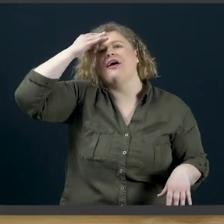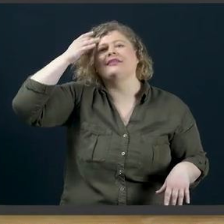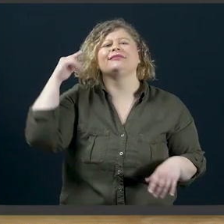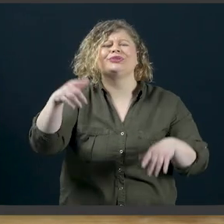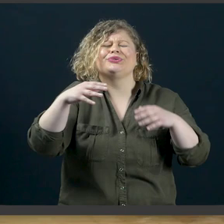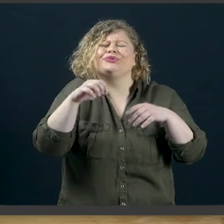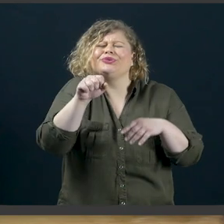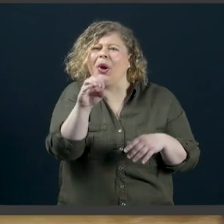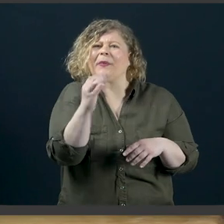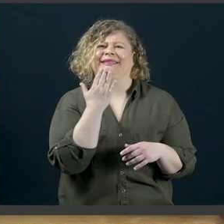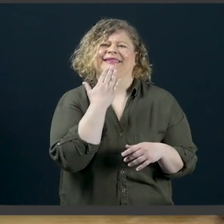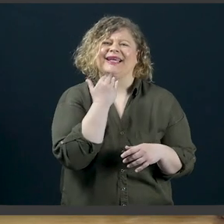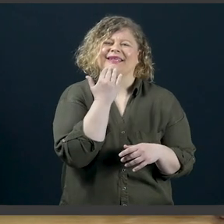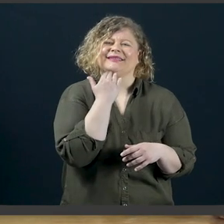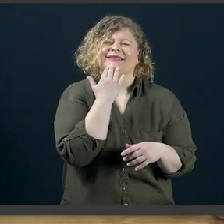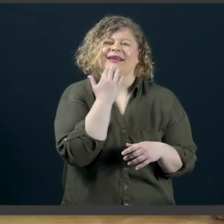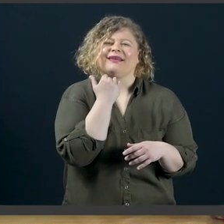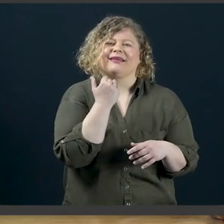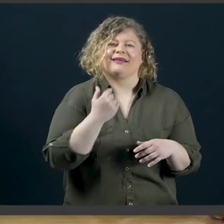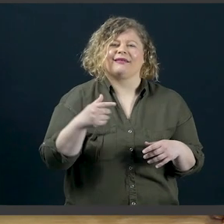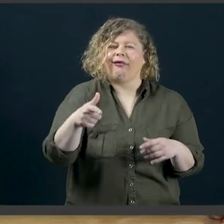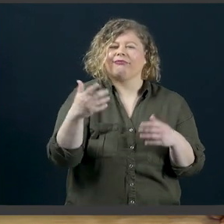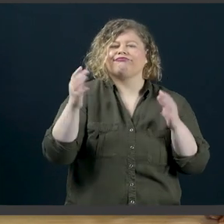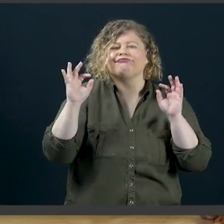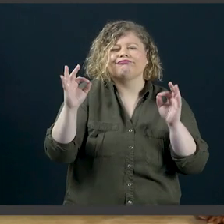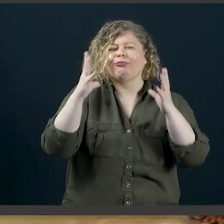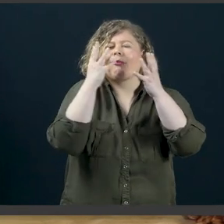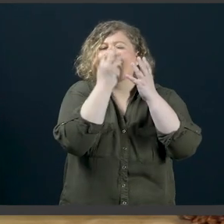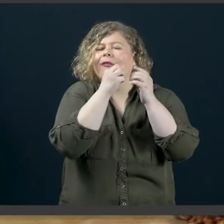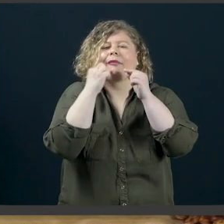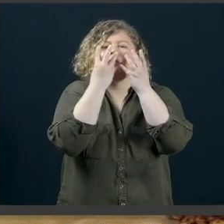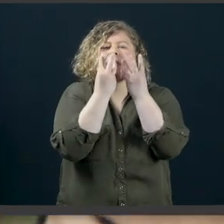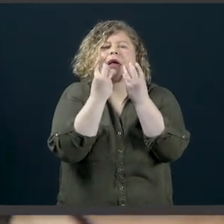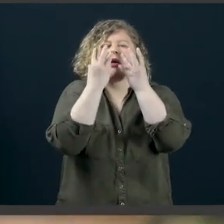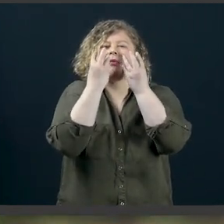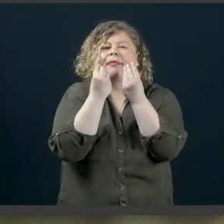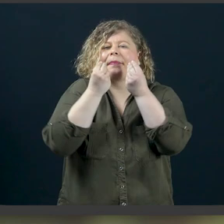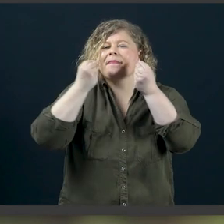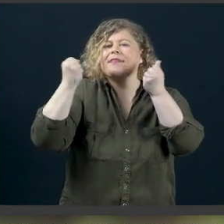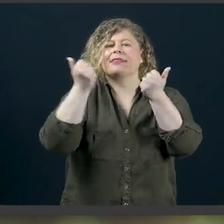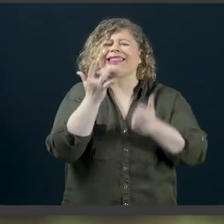tender it literally melt in your mouth you can feel